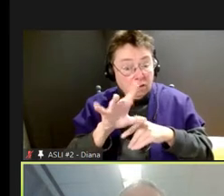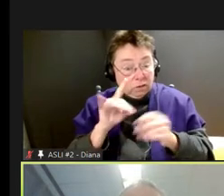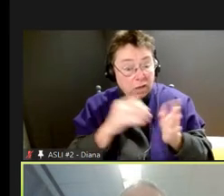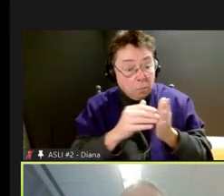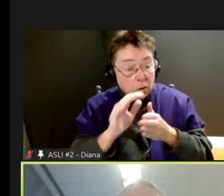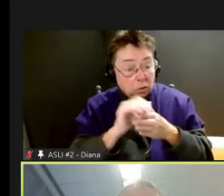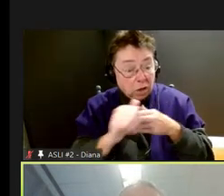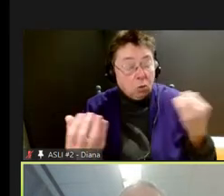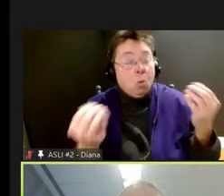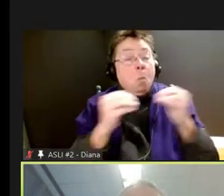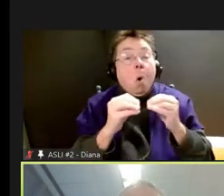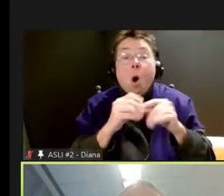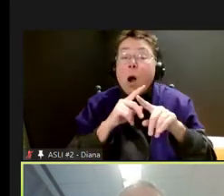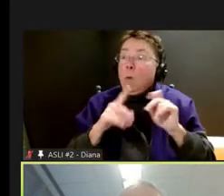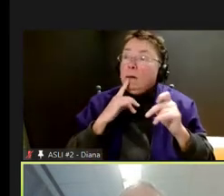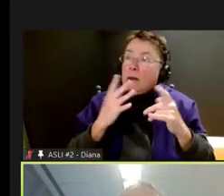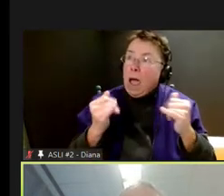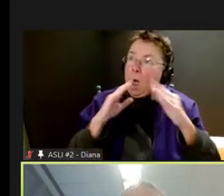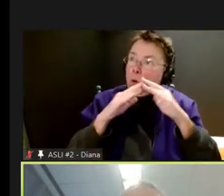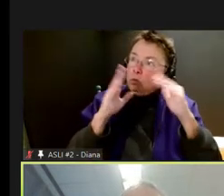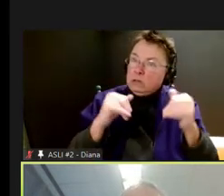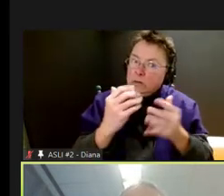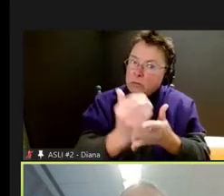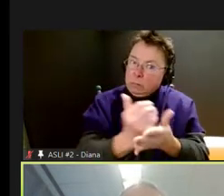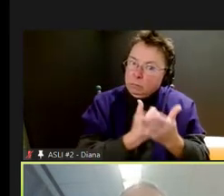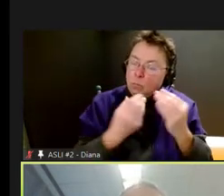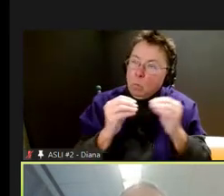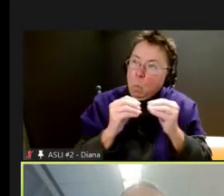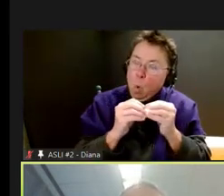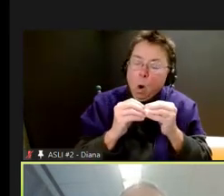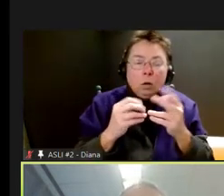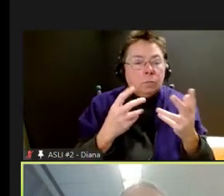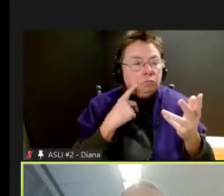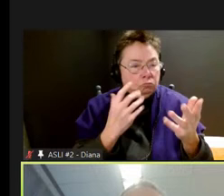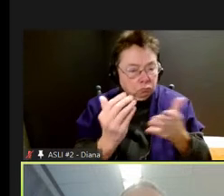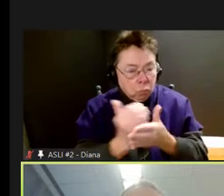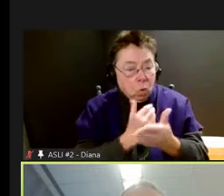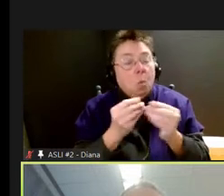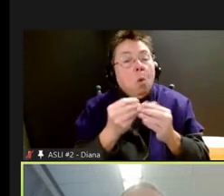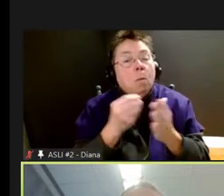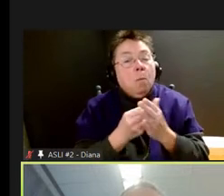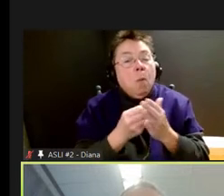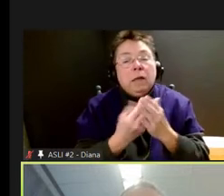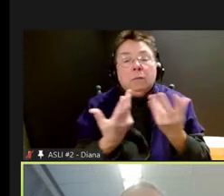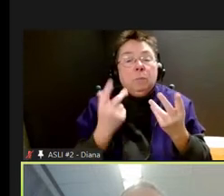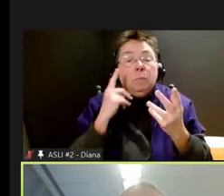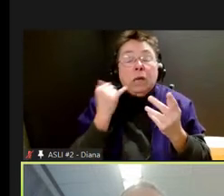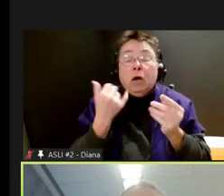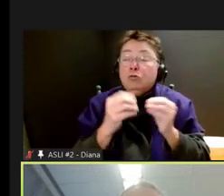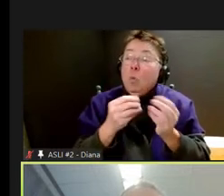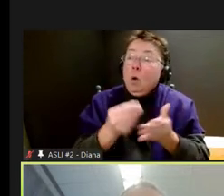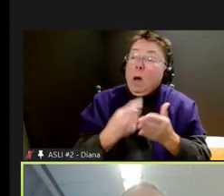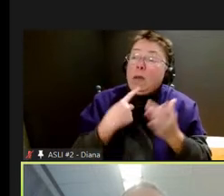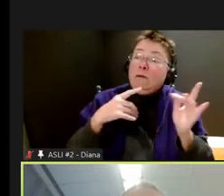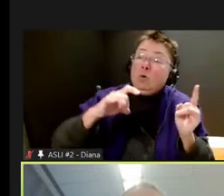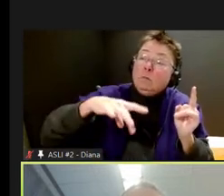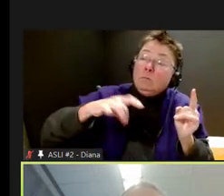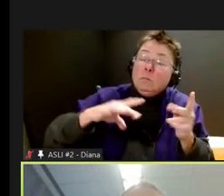generated revenues of $6.2 million are driven by higher farebox revenues and advertising